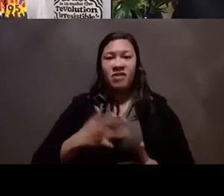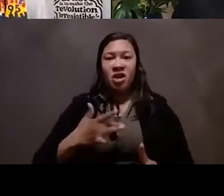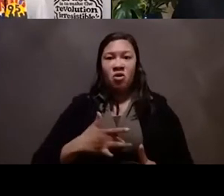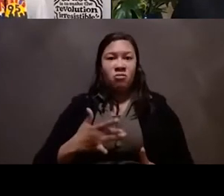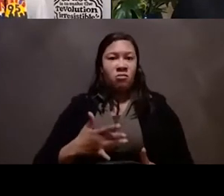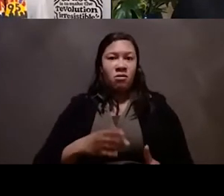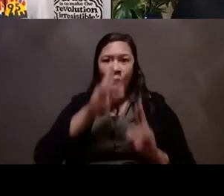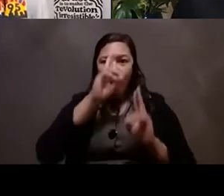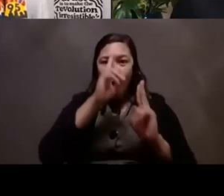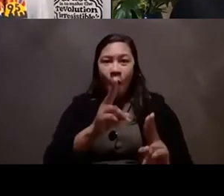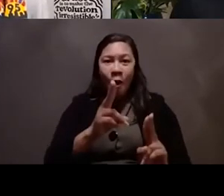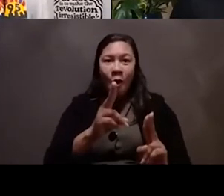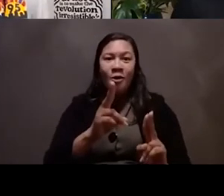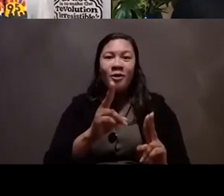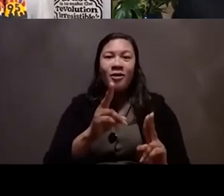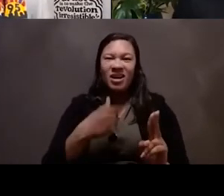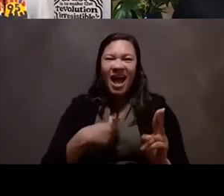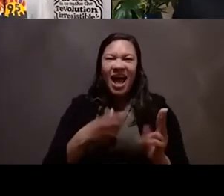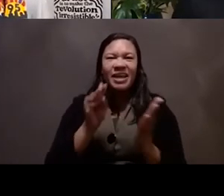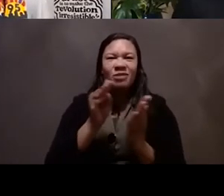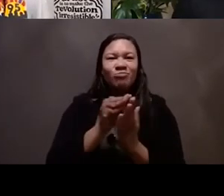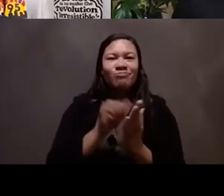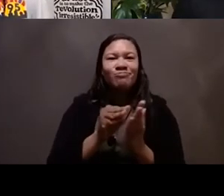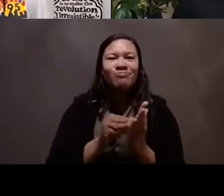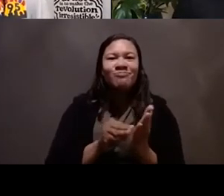capture some of the early,